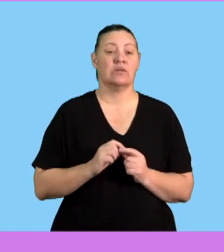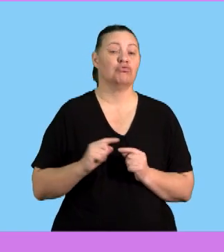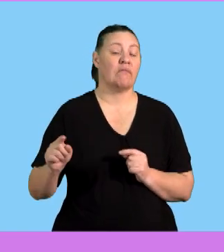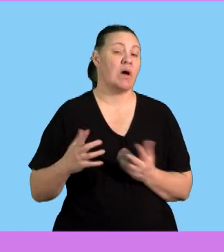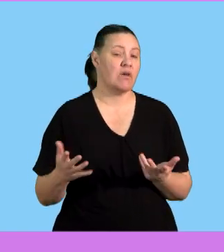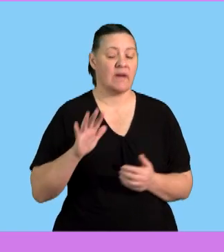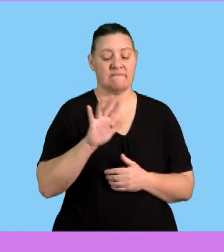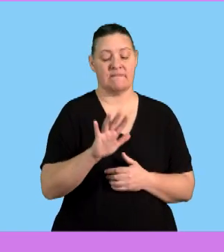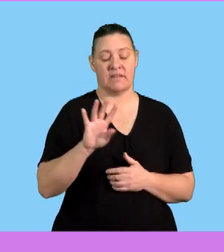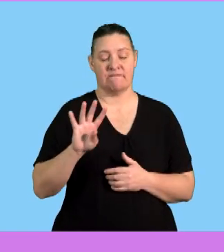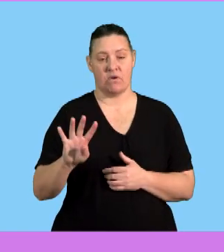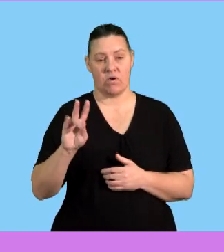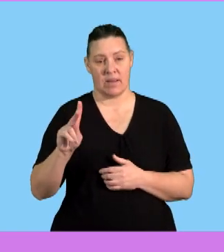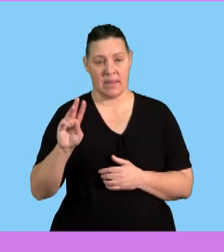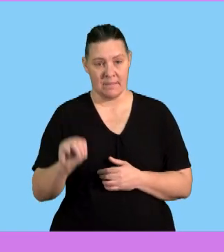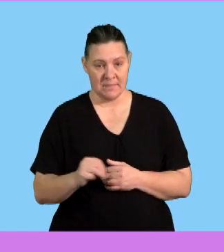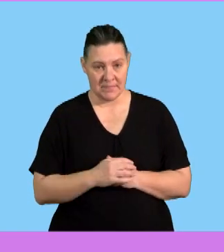to be traveling 54